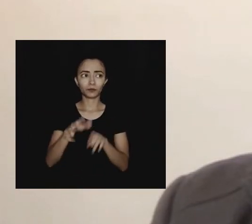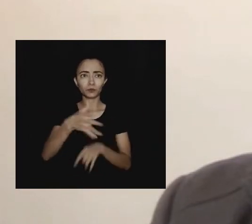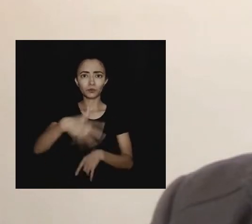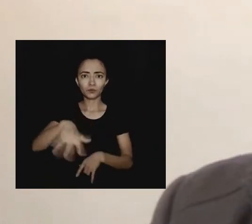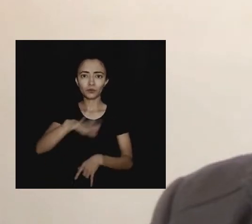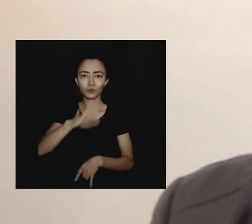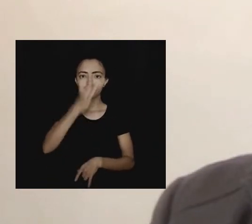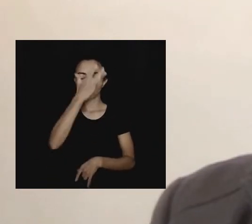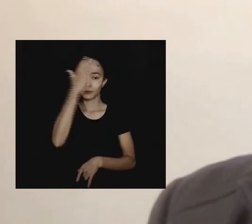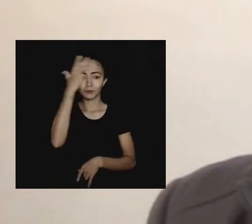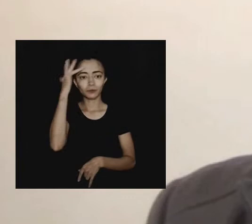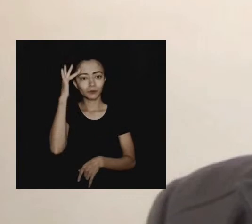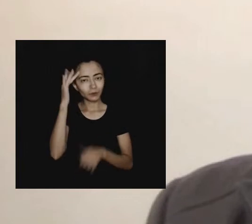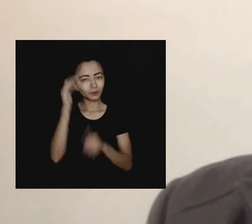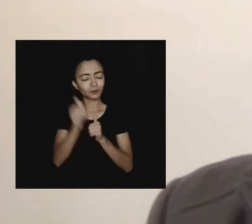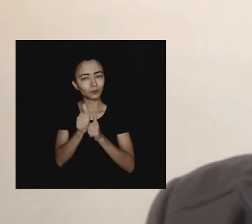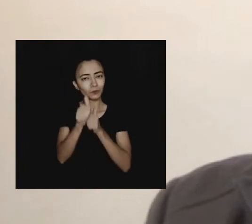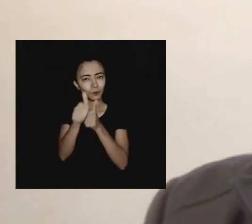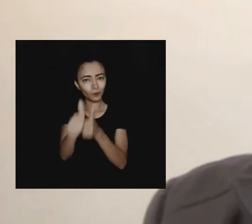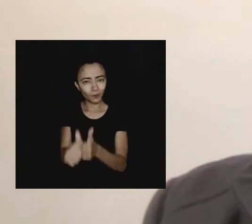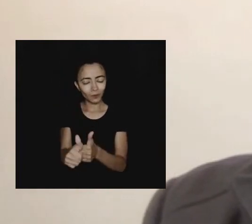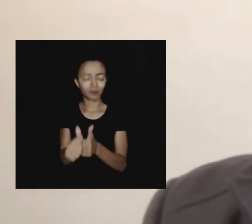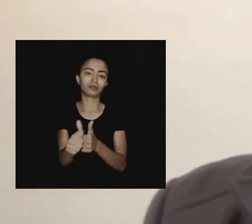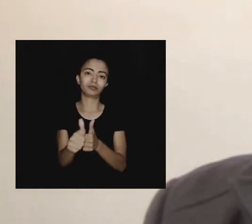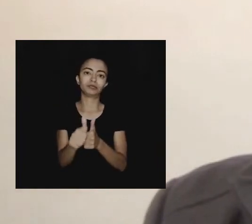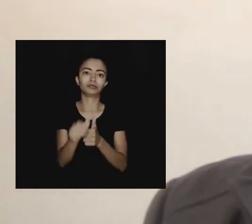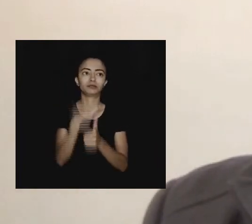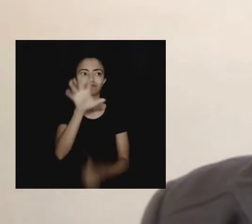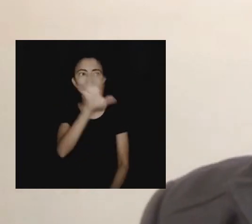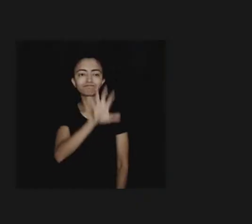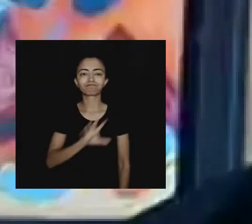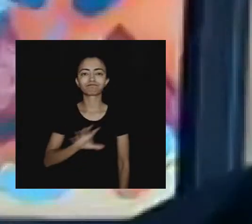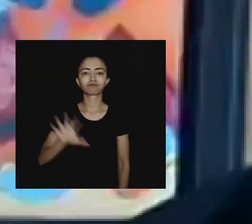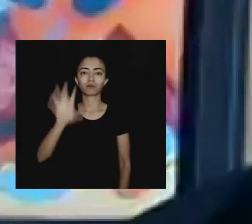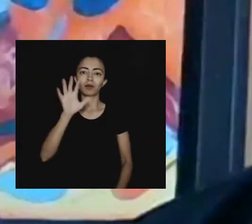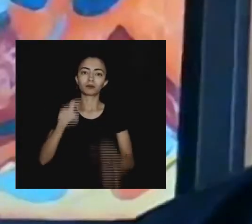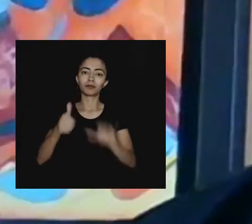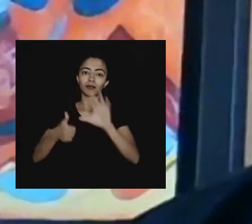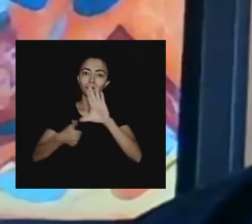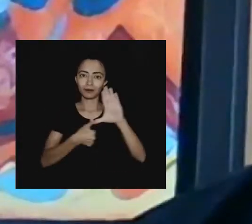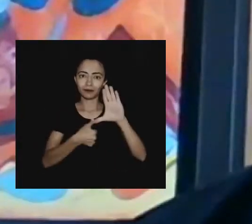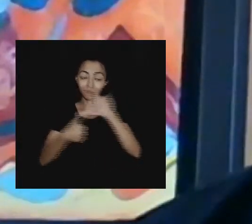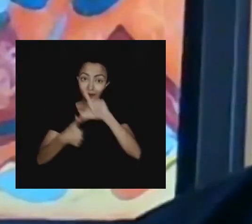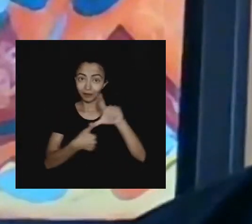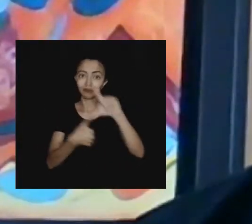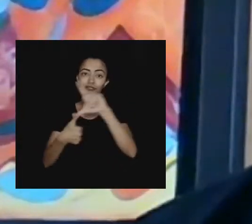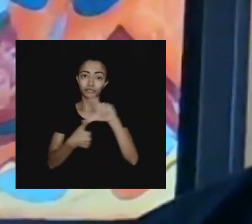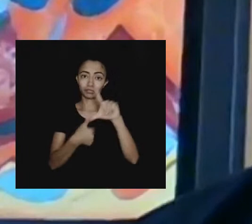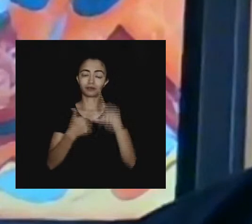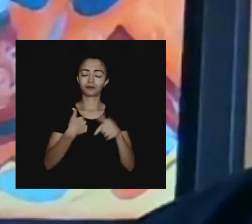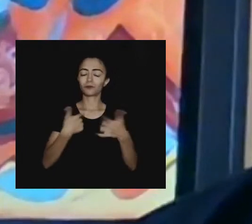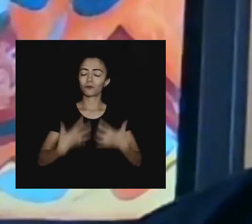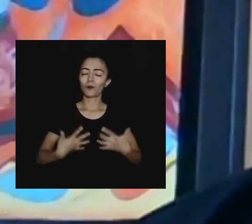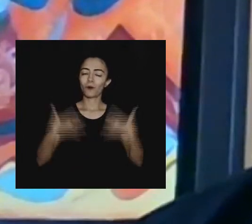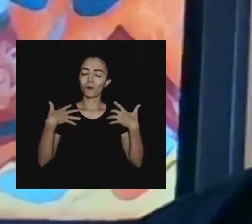Everyone, to all of you who are here following us from all over Latin America. And I'd like to share a